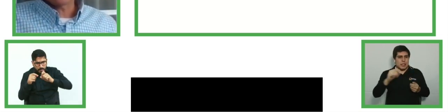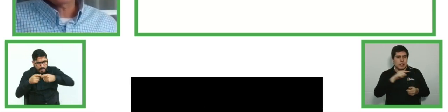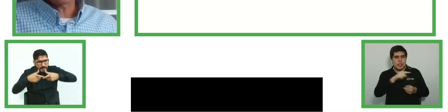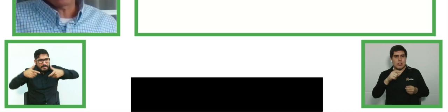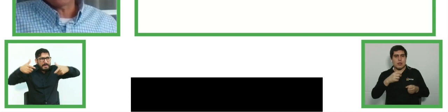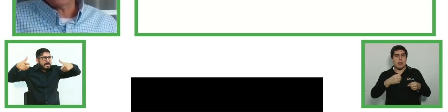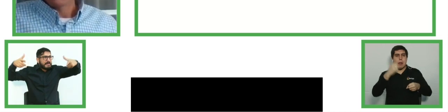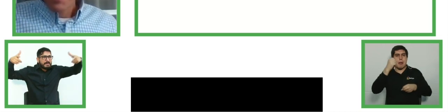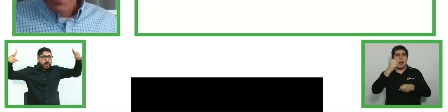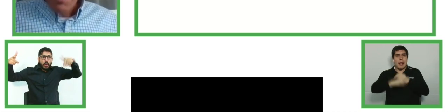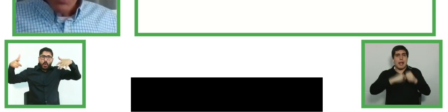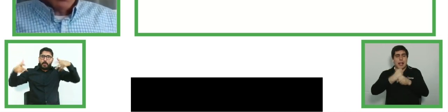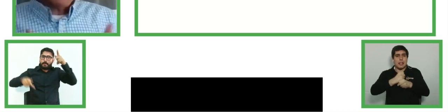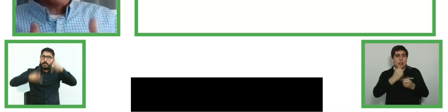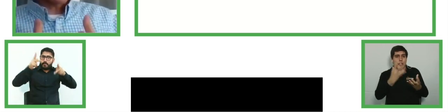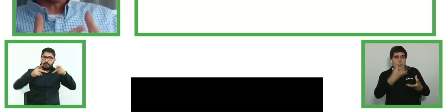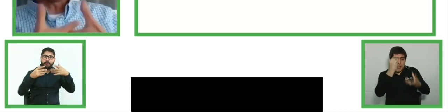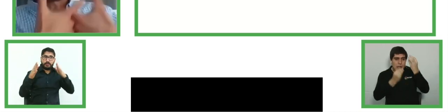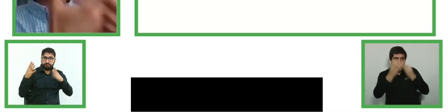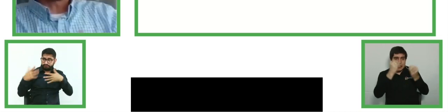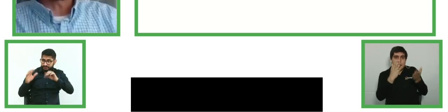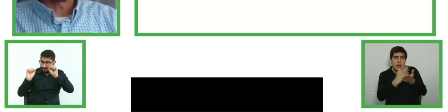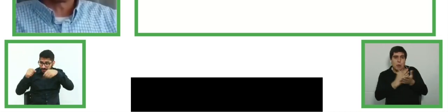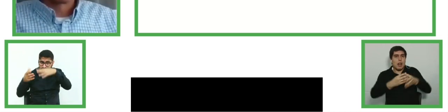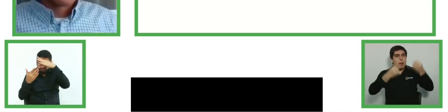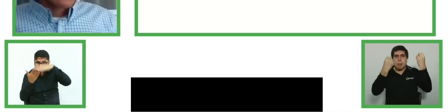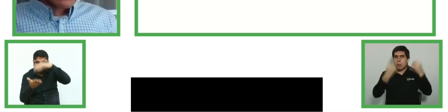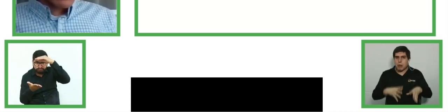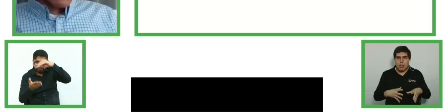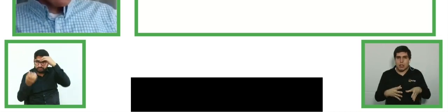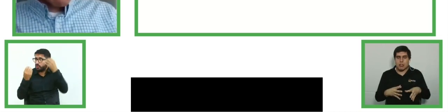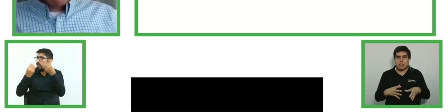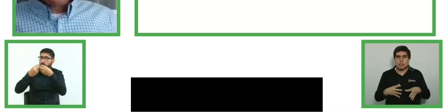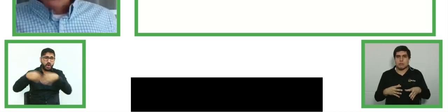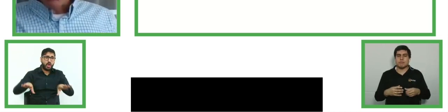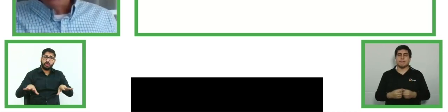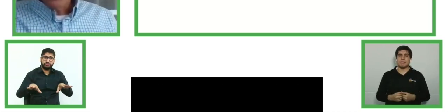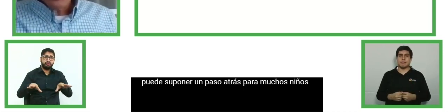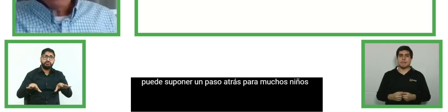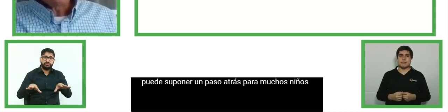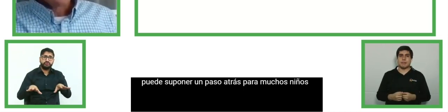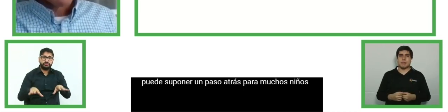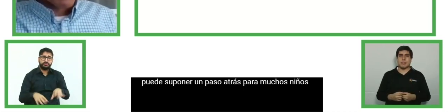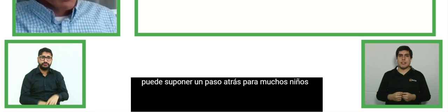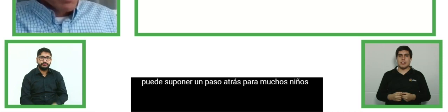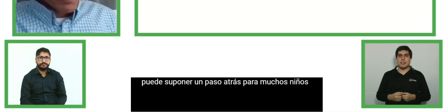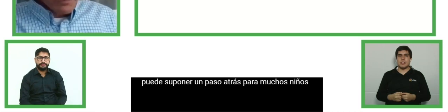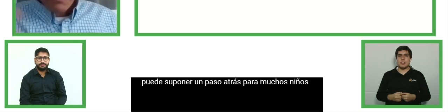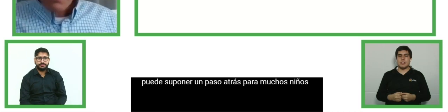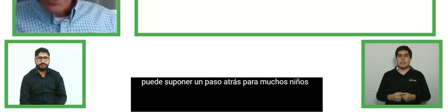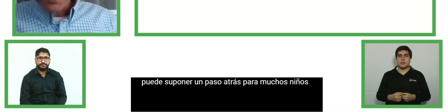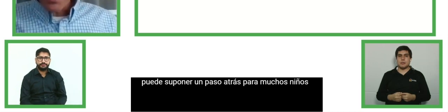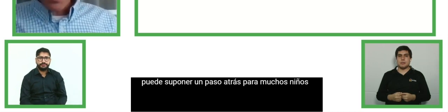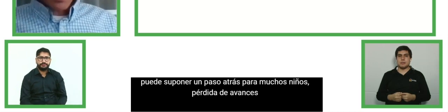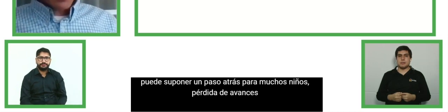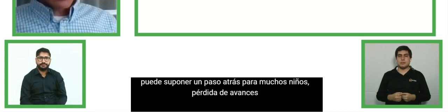losing the progress they had taken, they had implemented. Next,